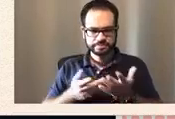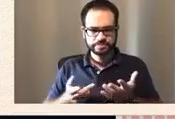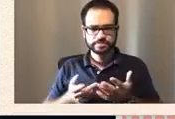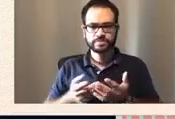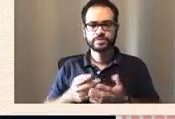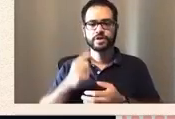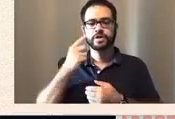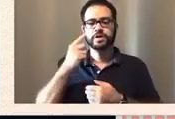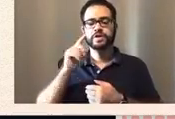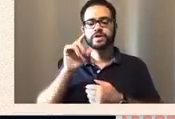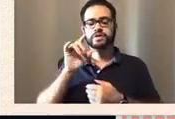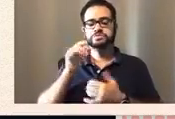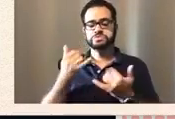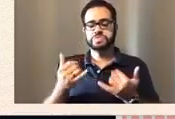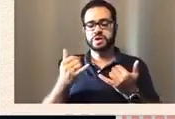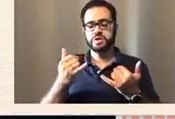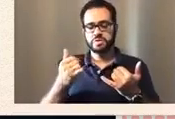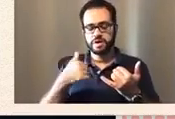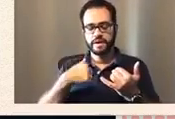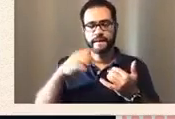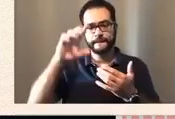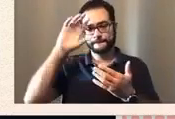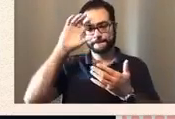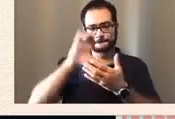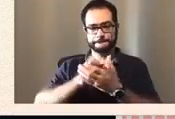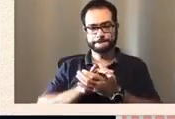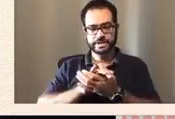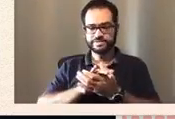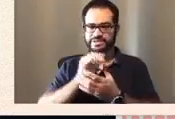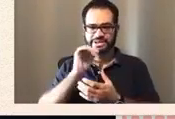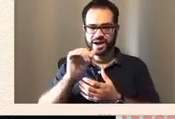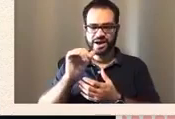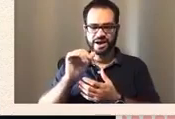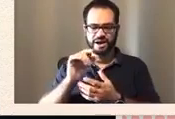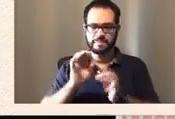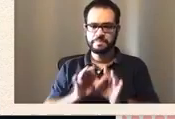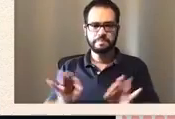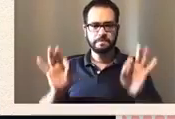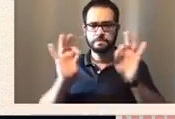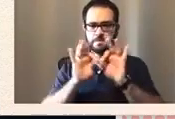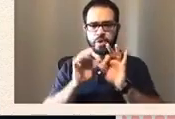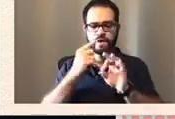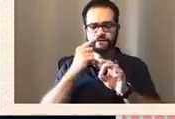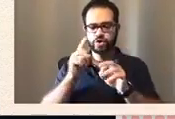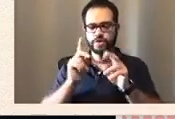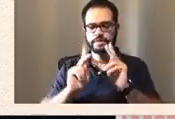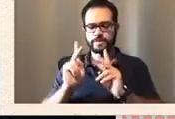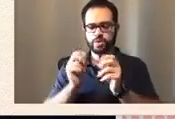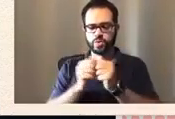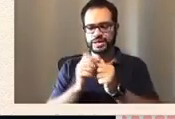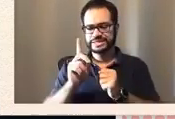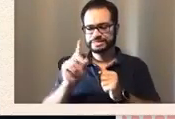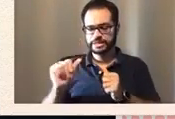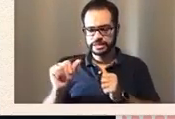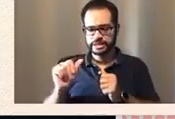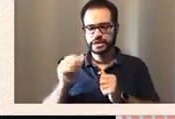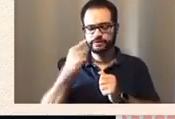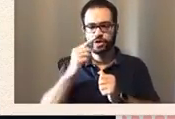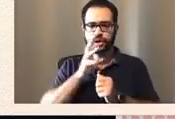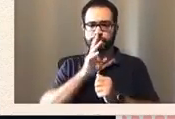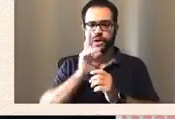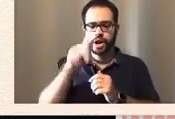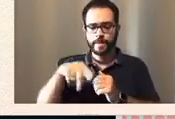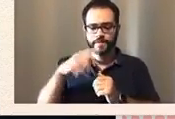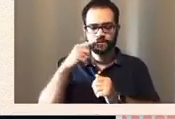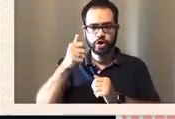believe that it's not just important for a person with a disability to speak up for themselves,